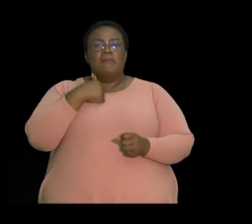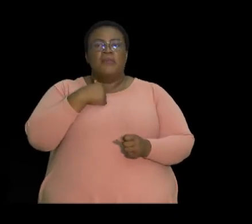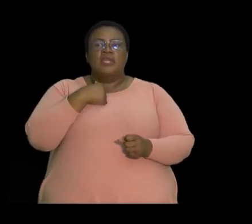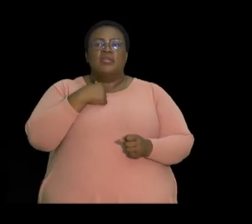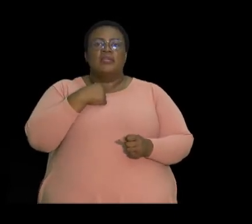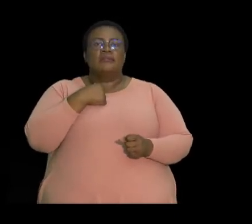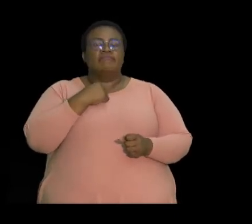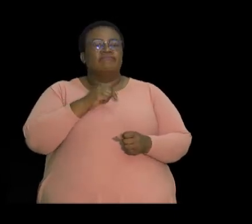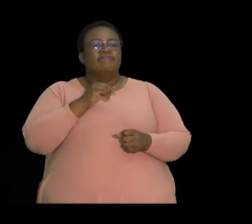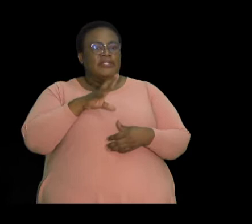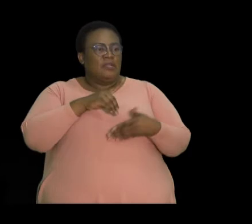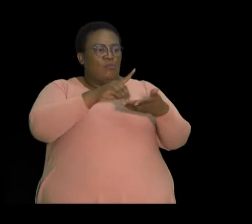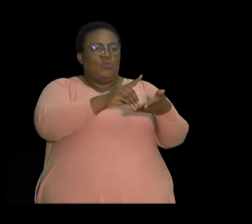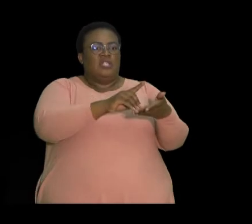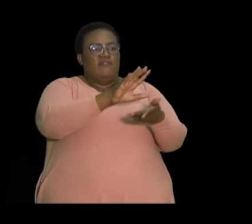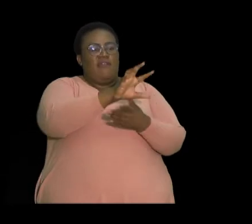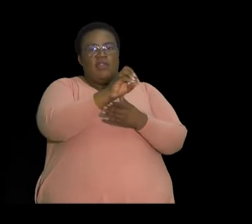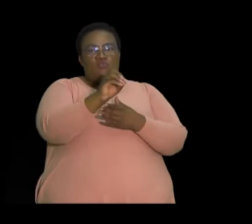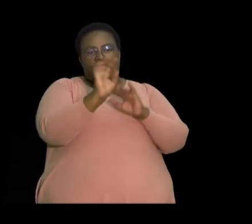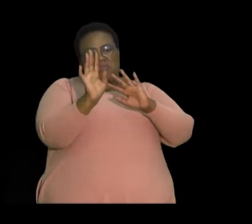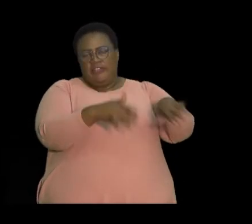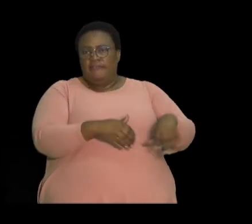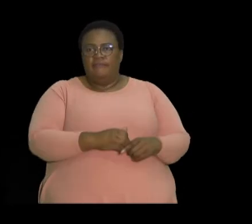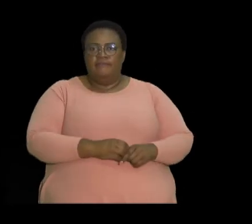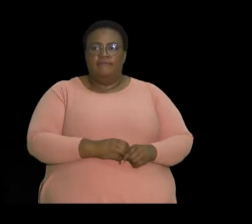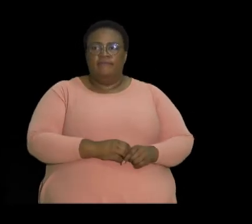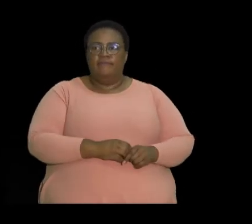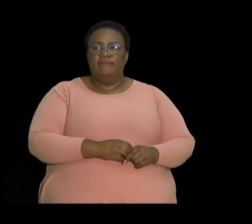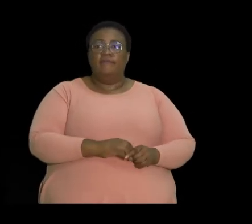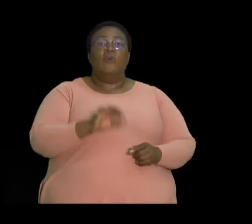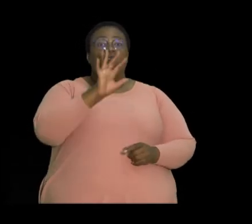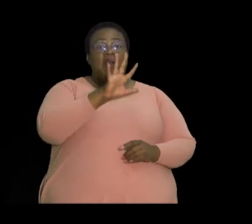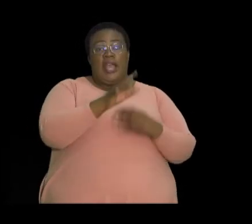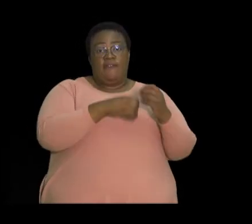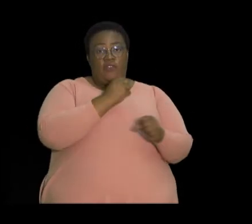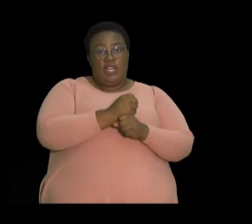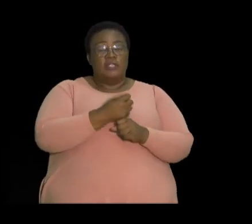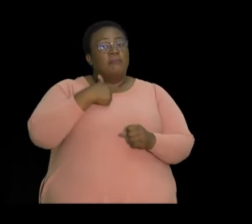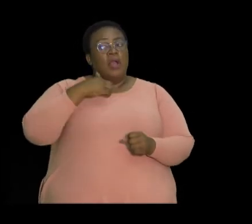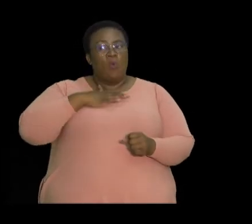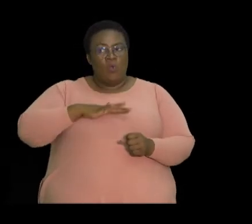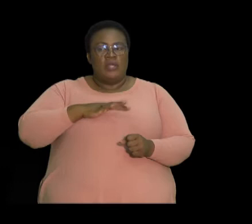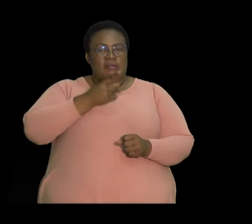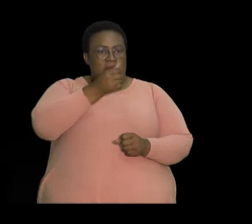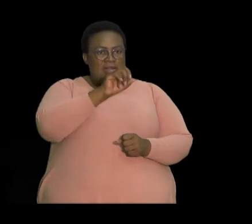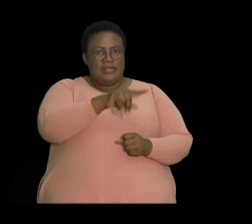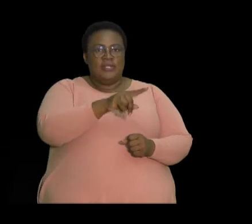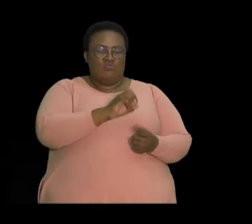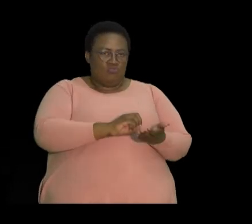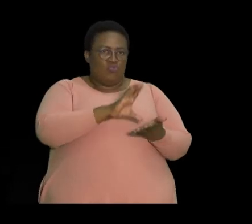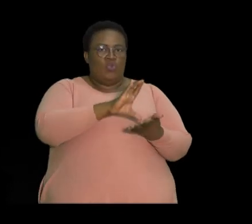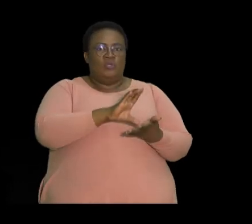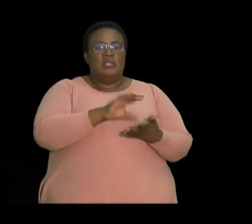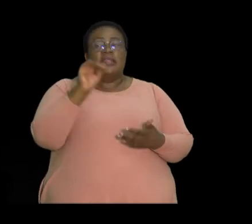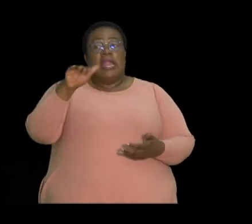the 500 and I'm leaving it there for 5 years. And I just want it to grow. That's what it means, right? And